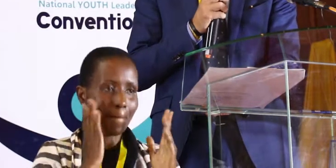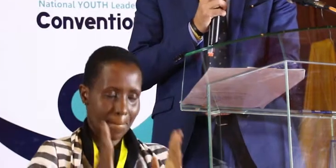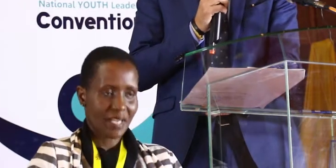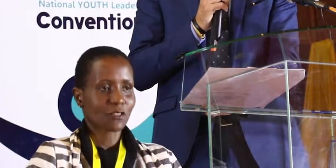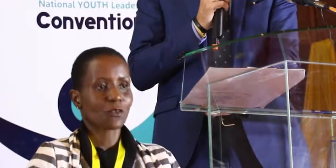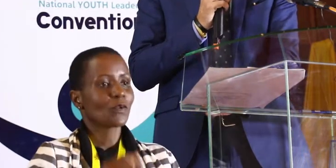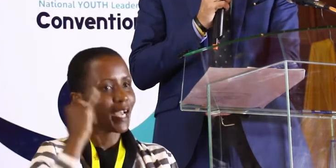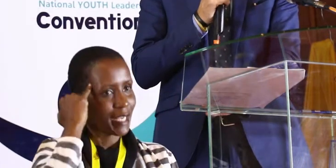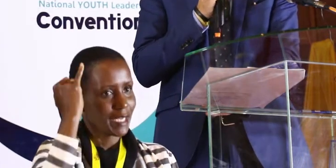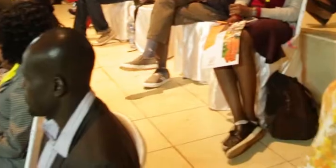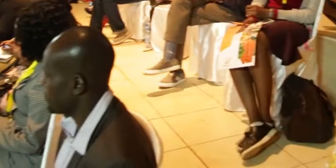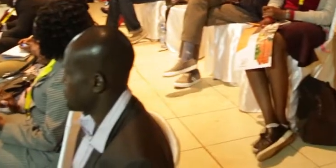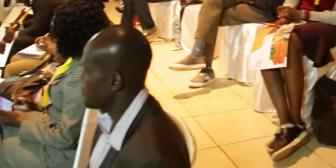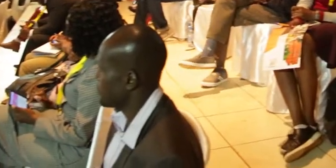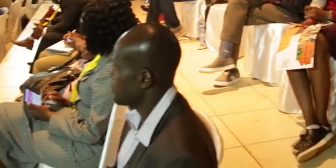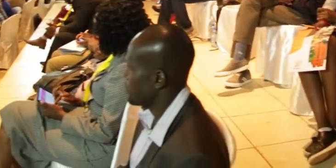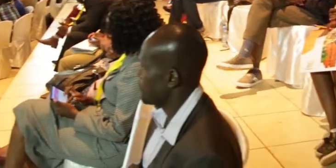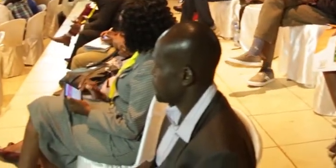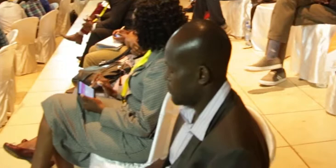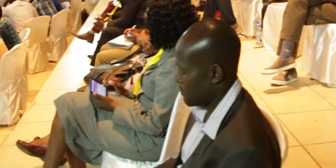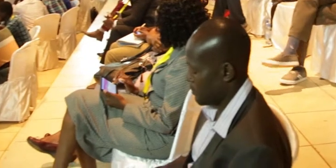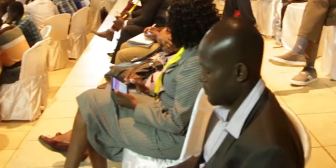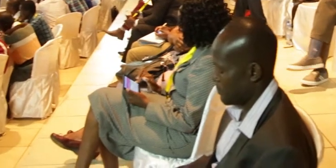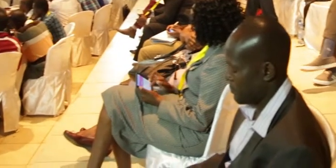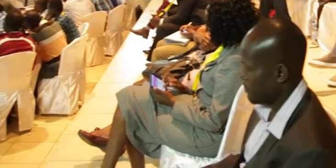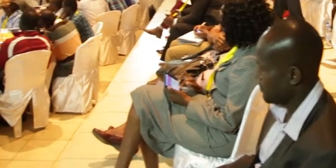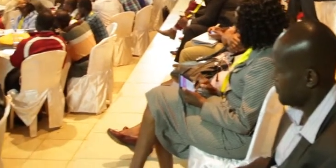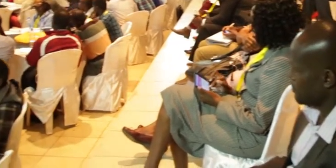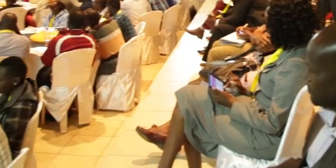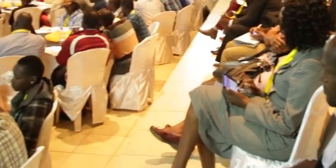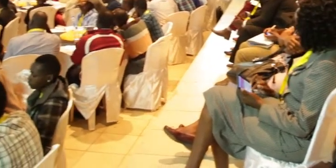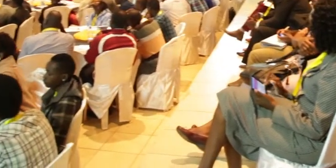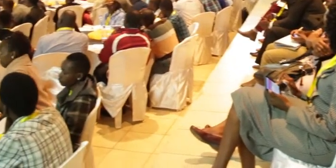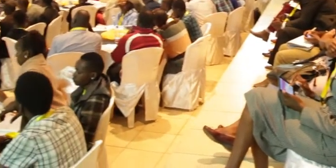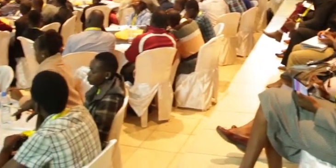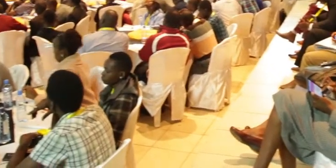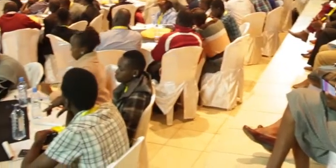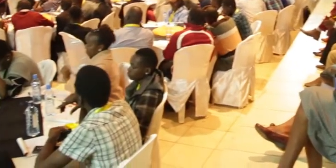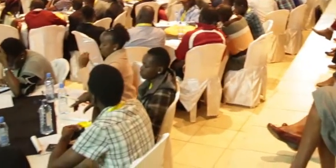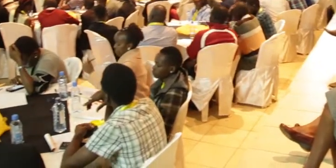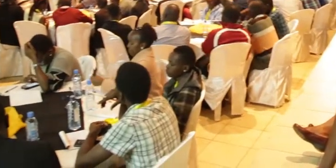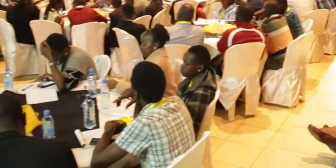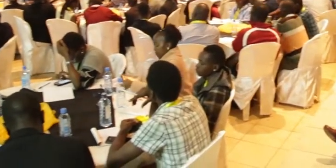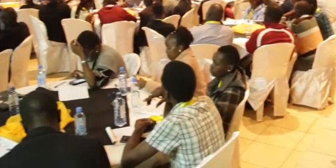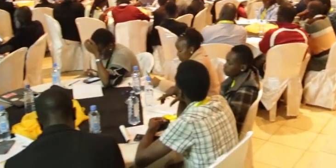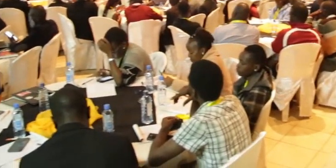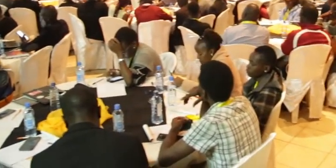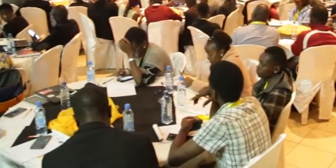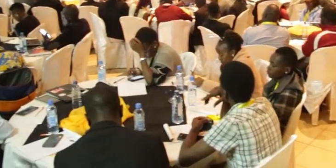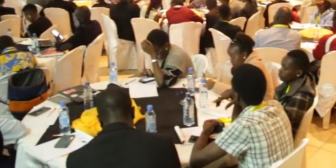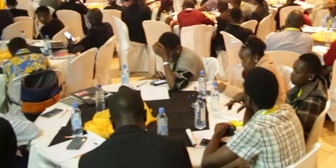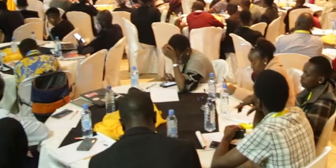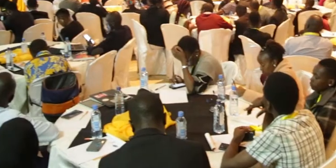reflections. You as youth leaders, what is leadership? What is leadership of